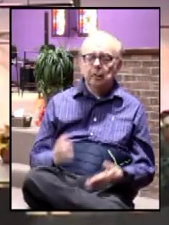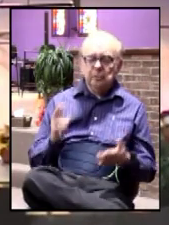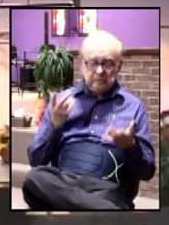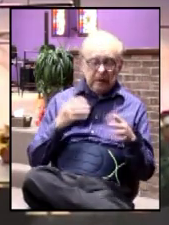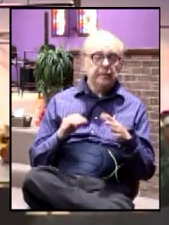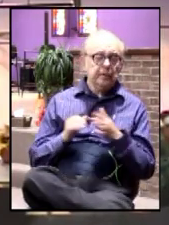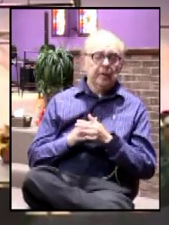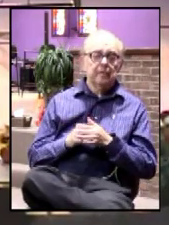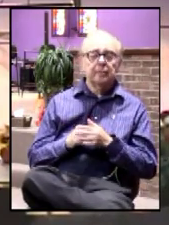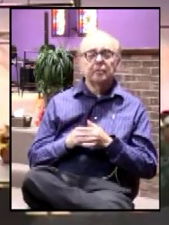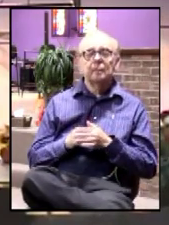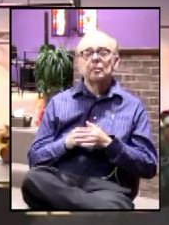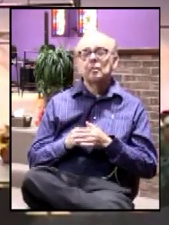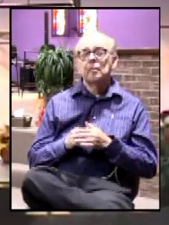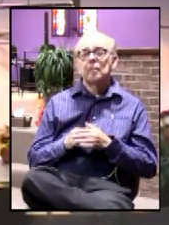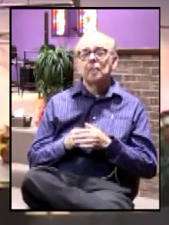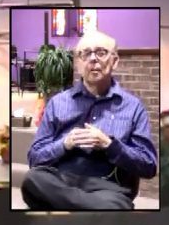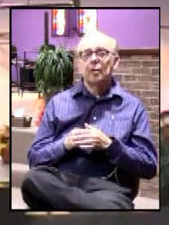do that.